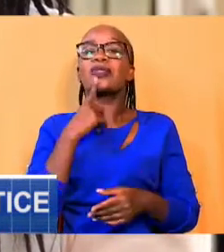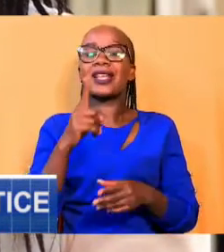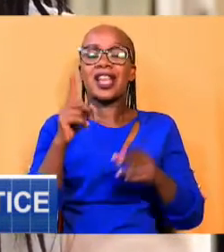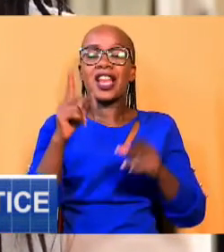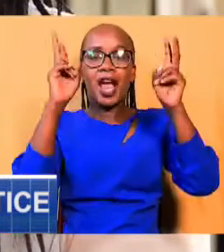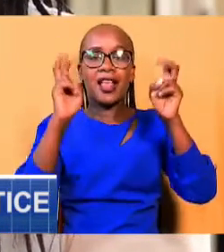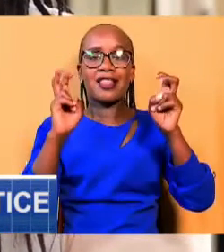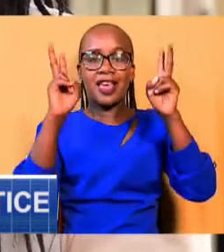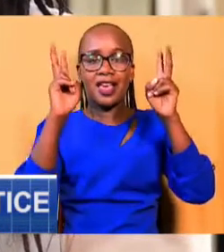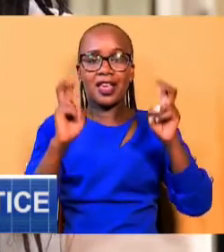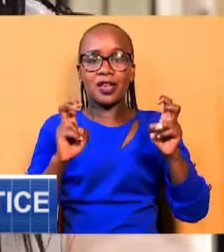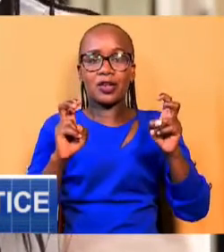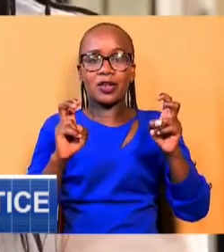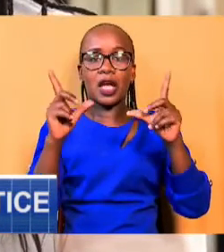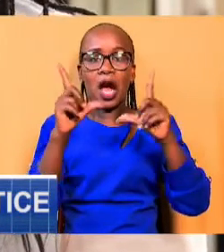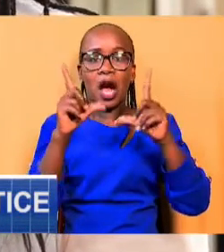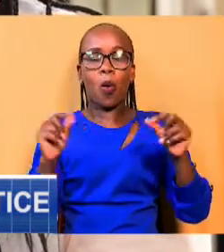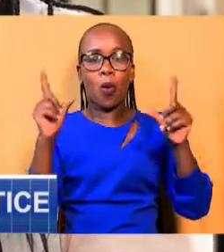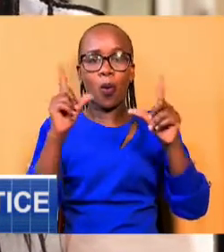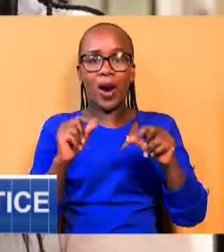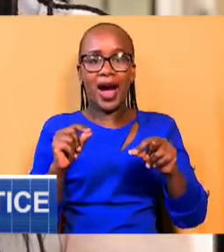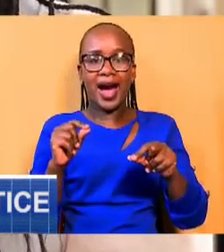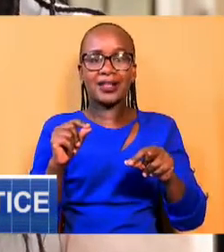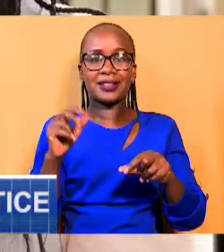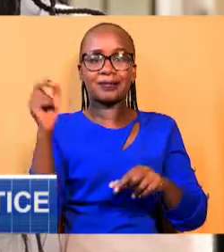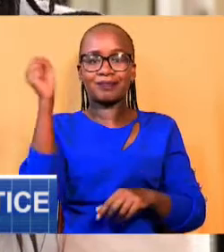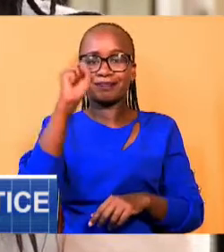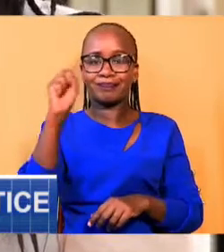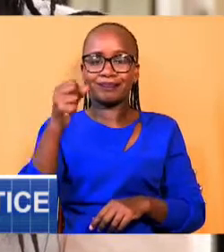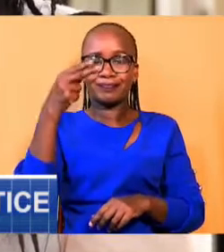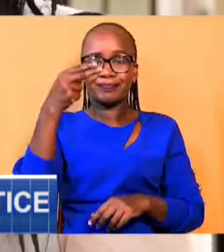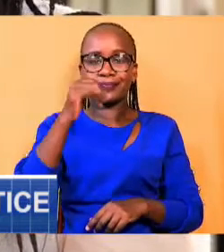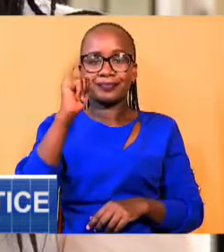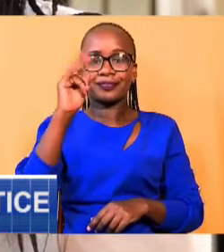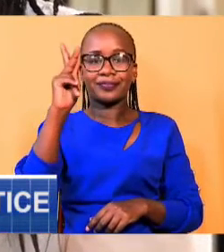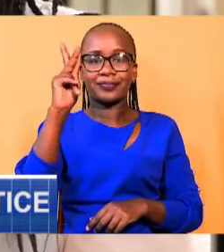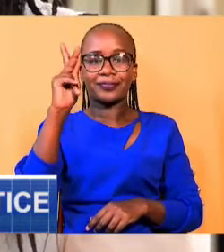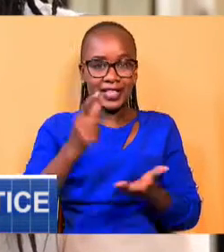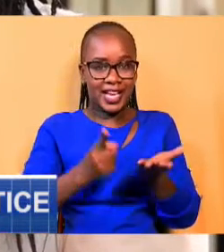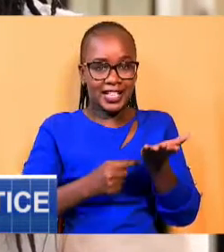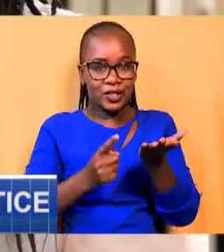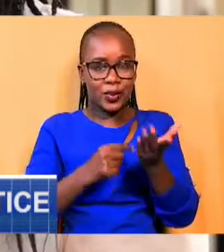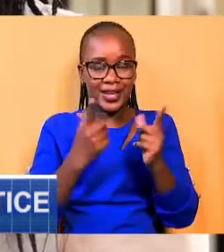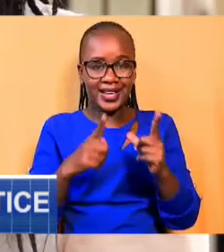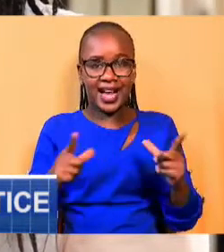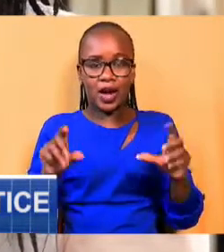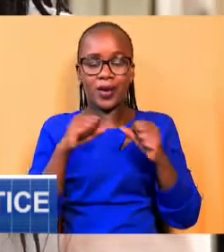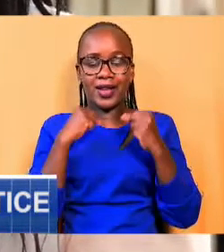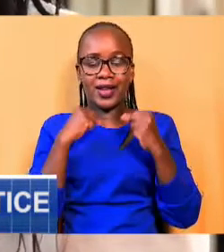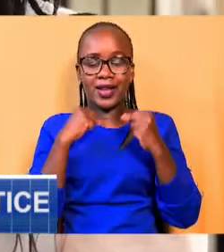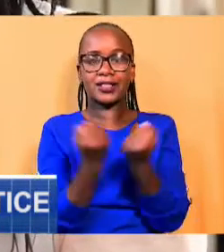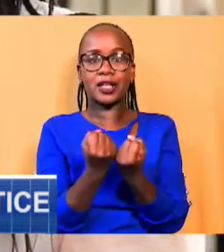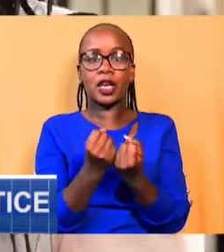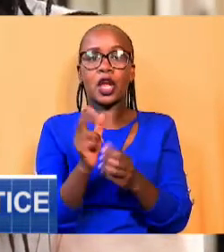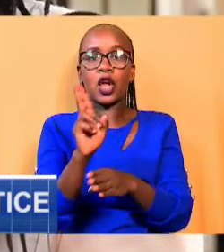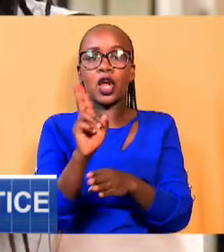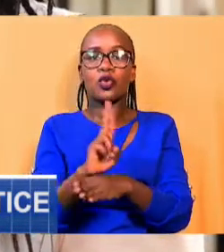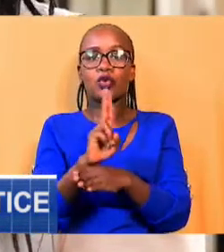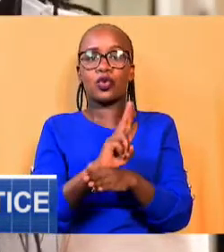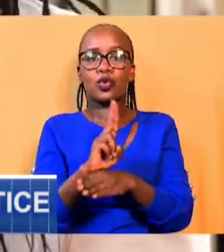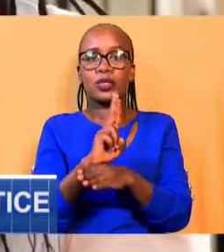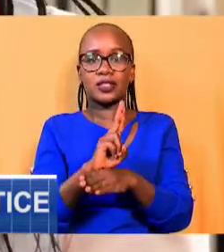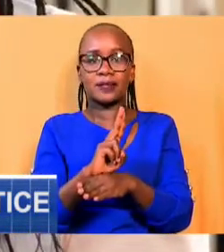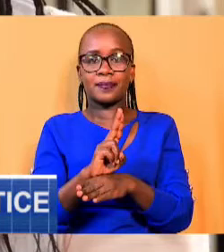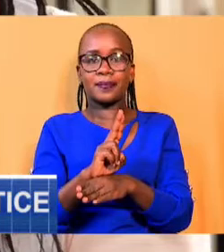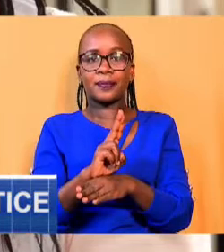is the issue of the word shika. In society, we have used the word shika to